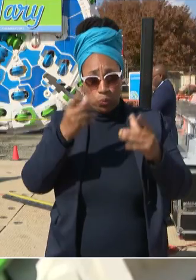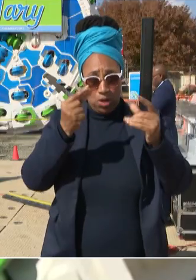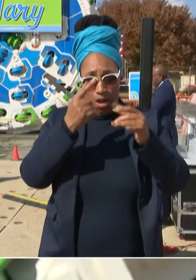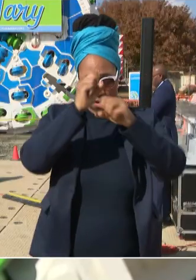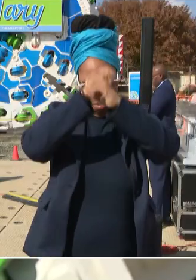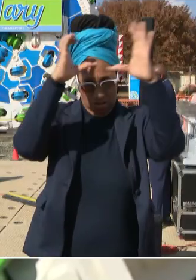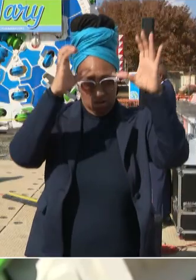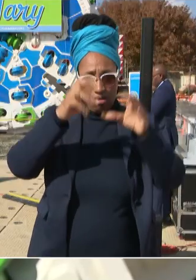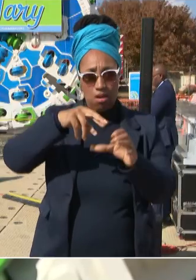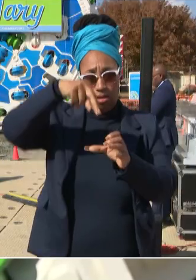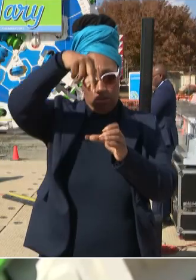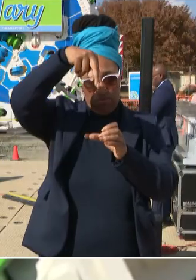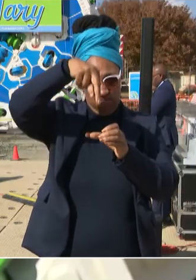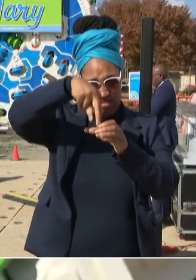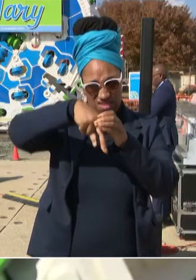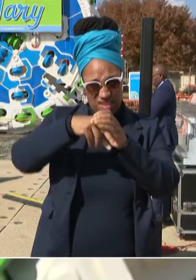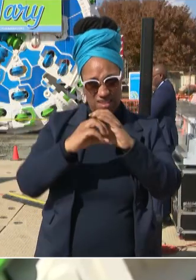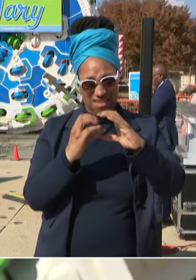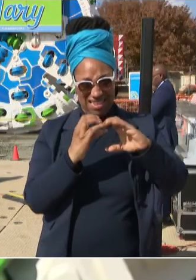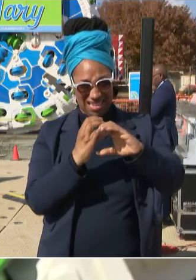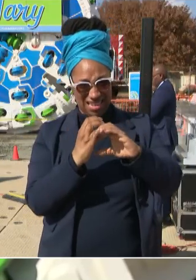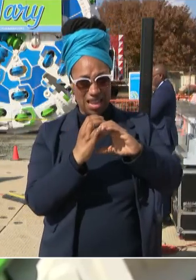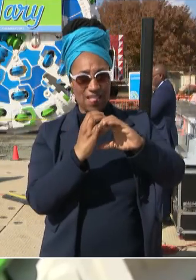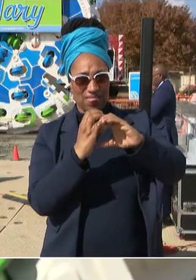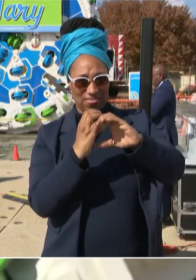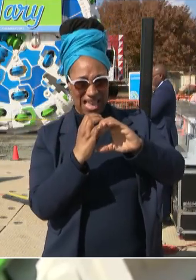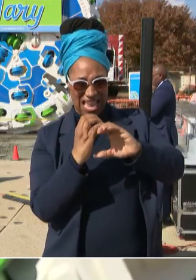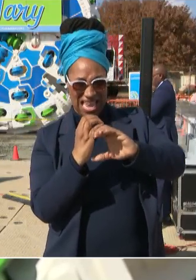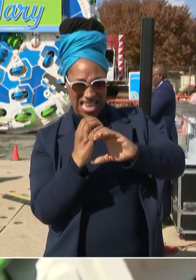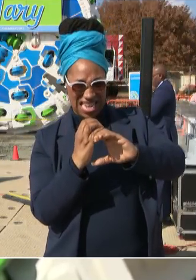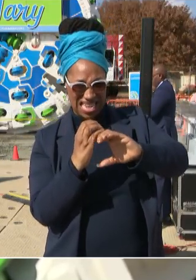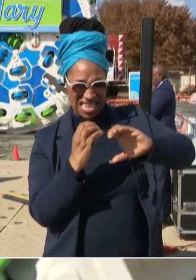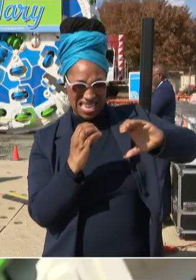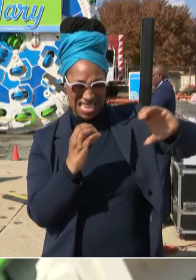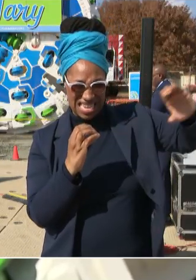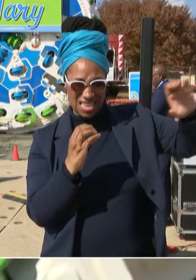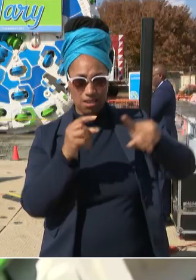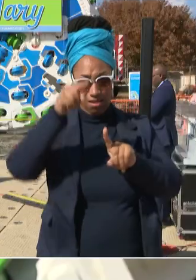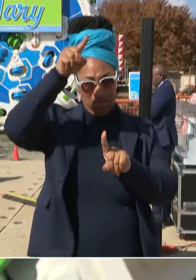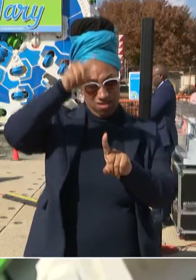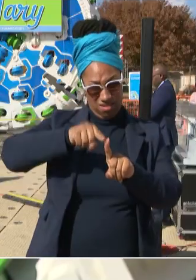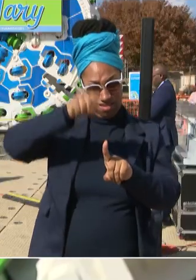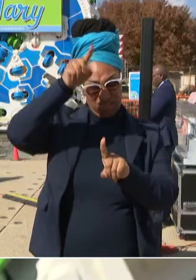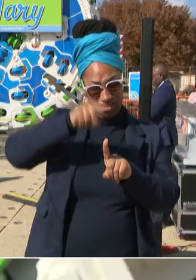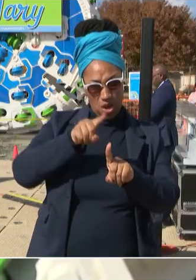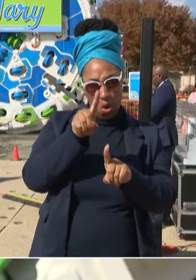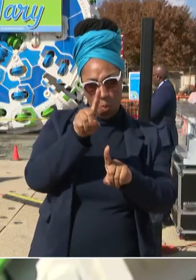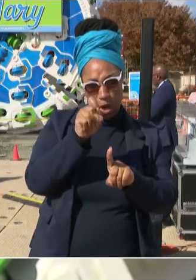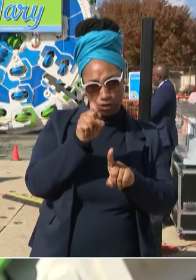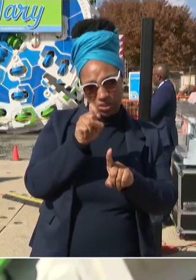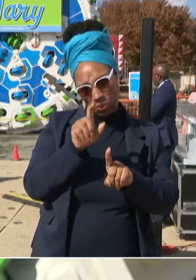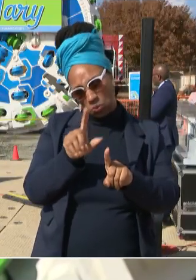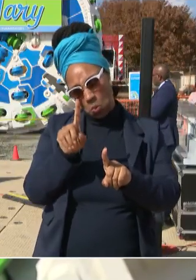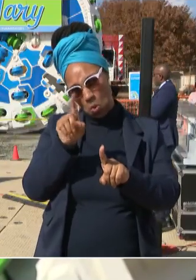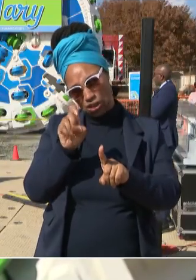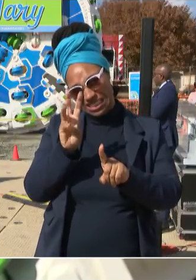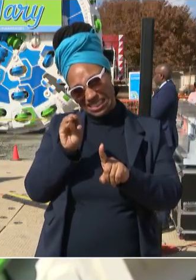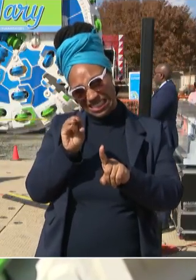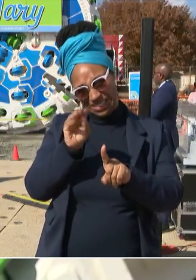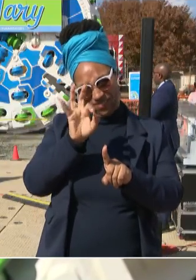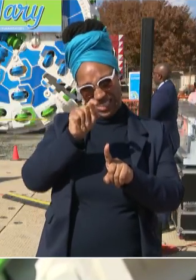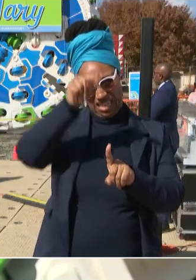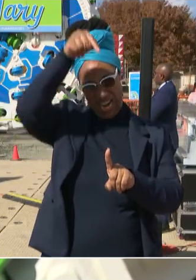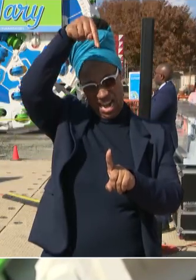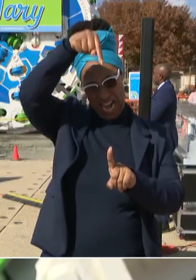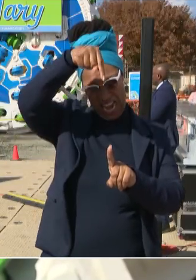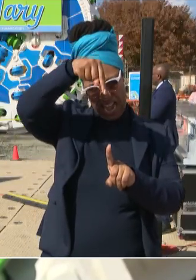by gravity. That means we don't need human intervention and we don't need active control. It's just going to flow by gravity.